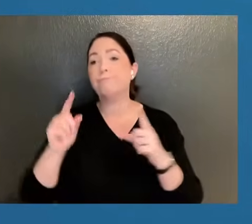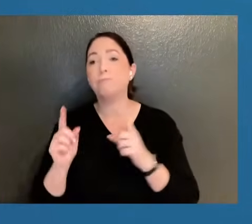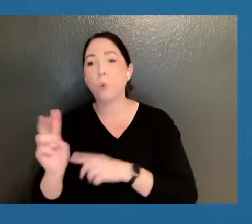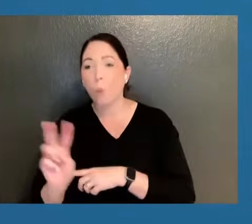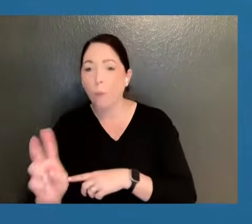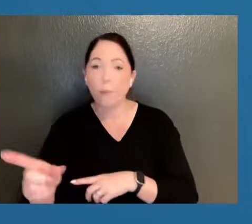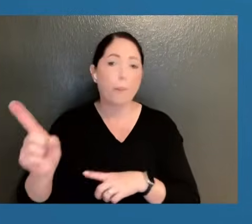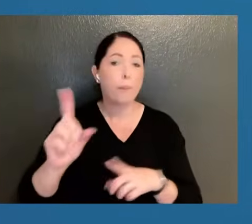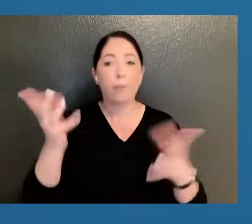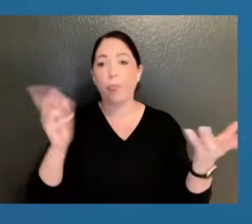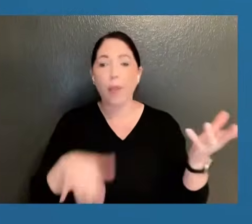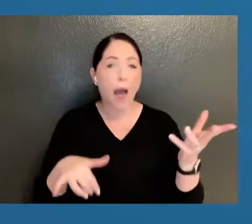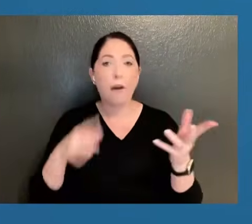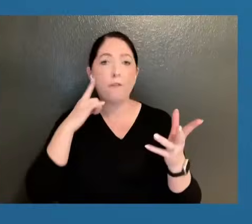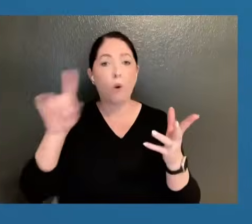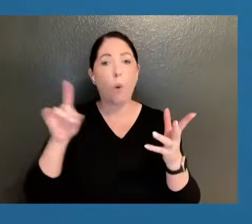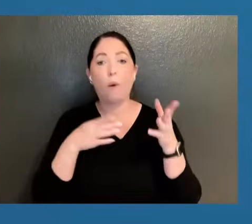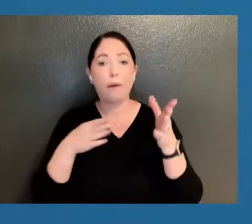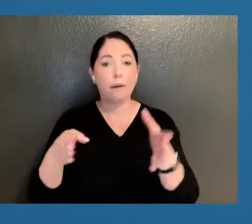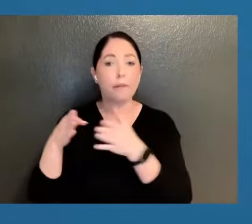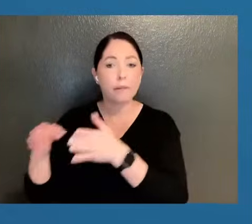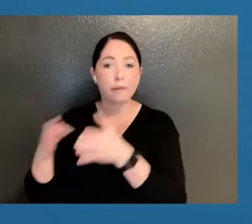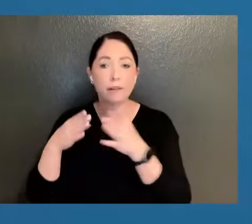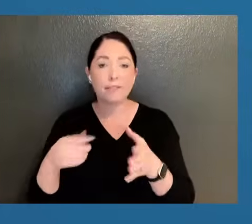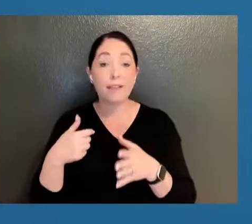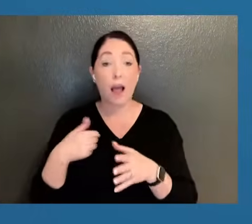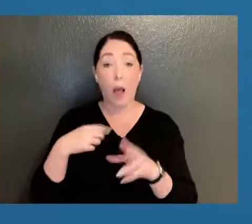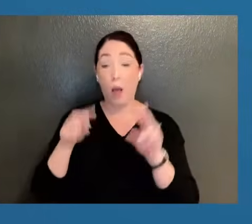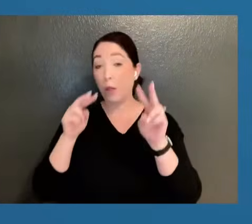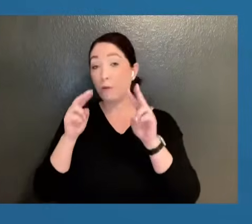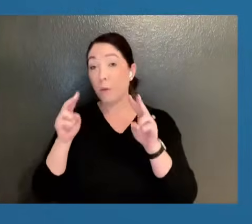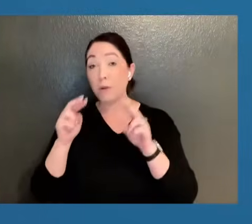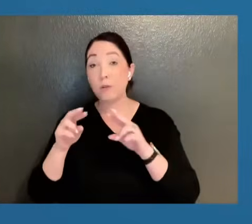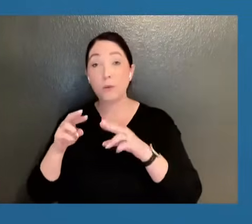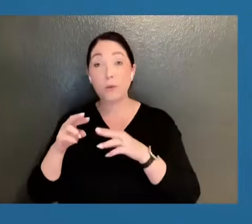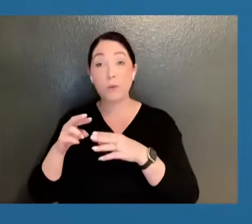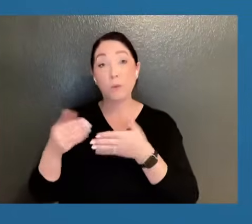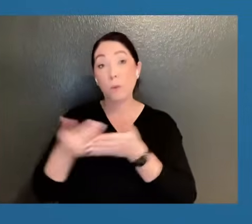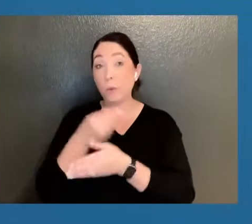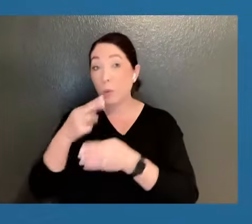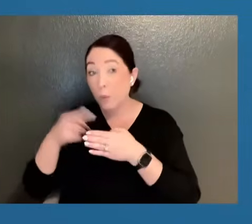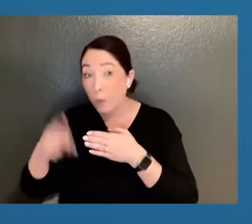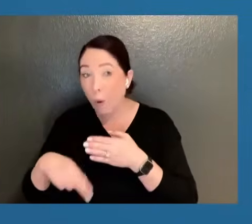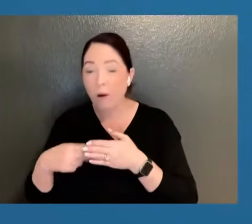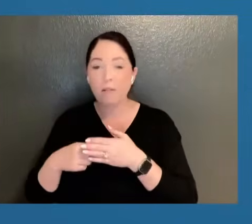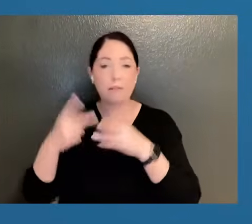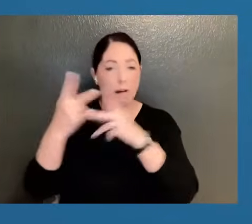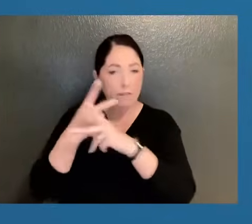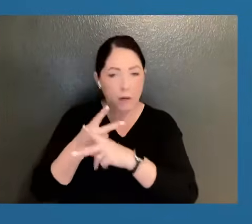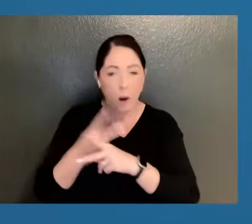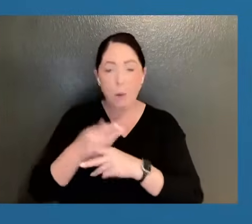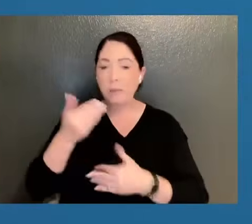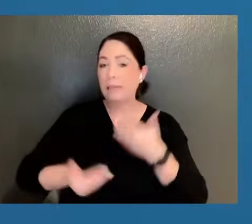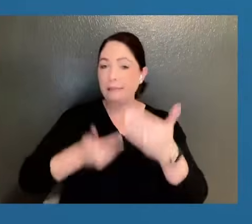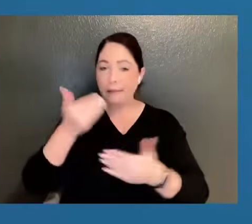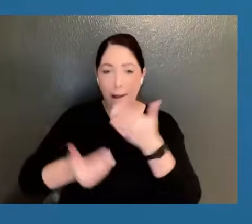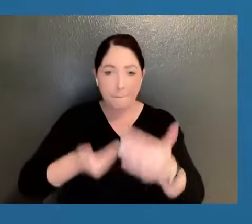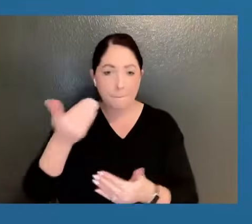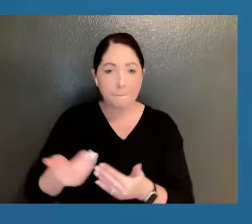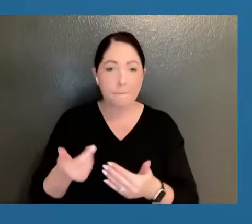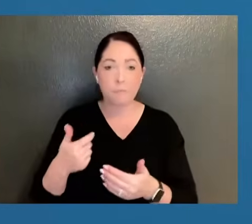reading the latest Commonwealth report, but also starting to figure out what those steps look like and a near and medium term